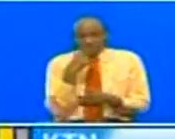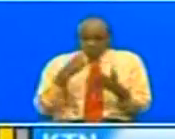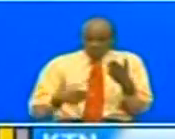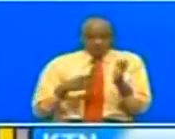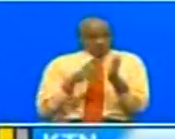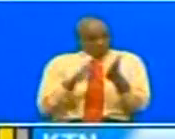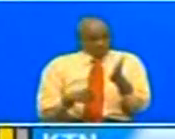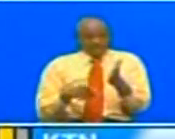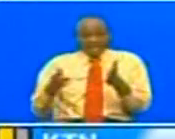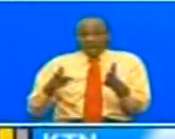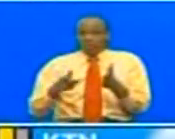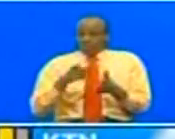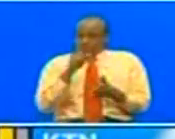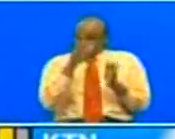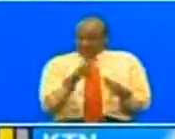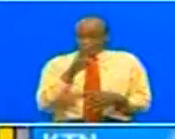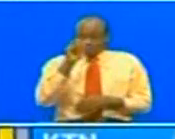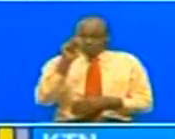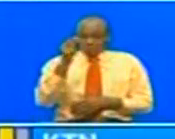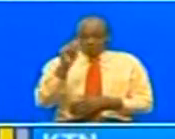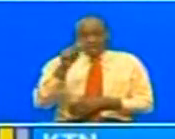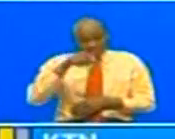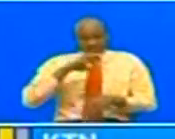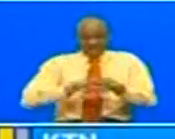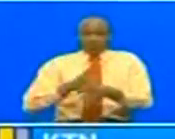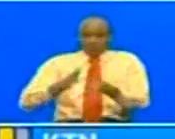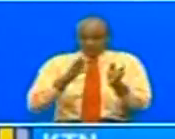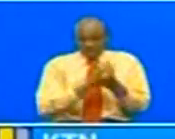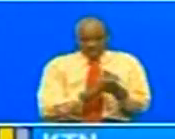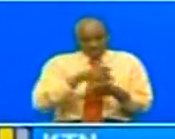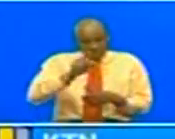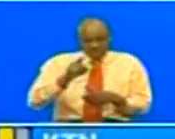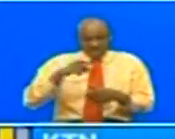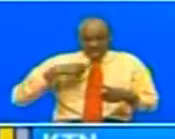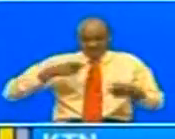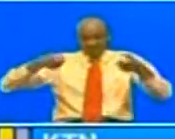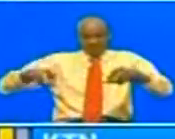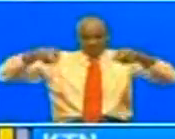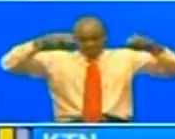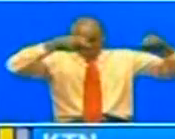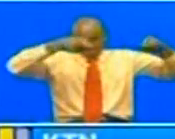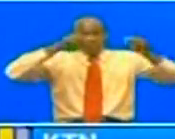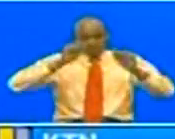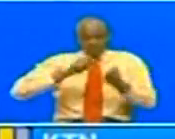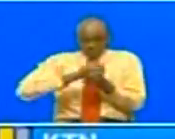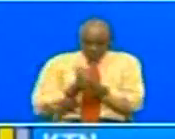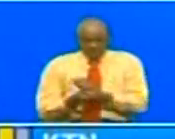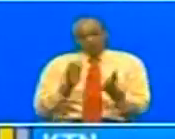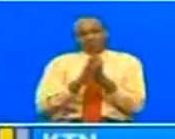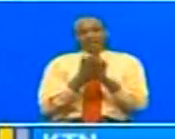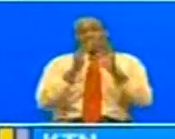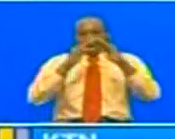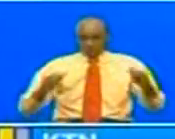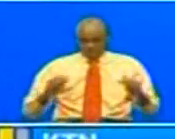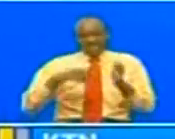an opportunity for Joseph Mutua, who is now fabricating cargo containers into houses in Nairobi's industrial